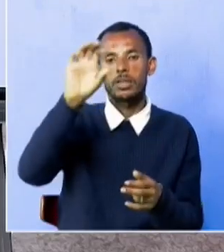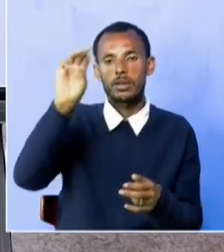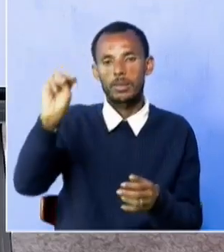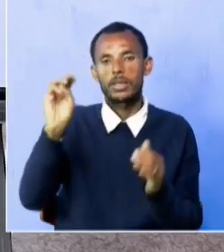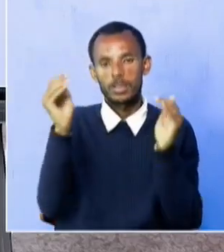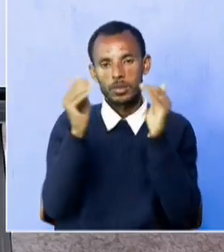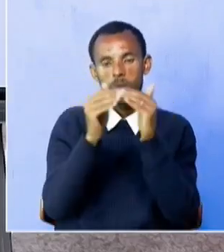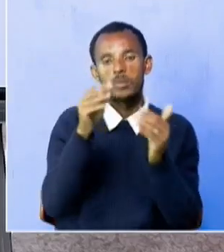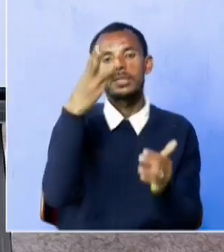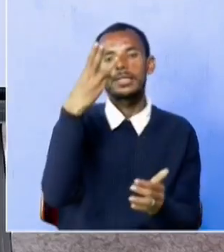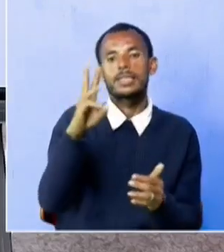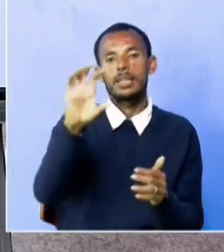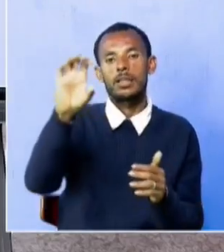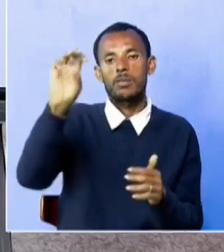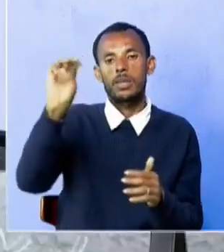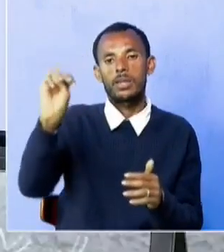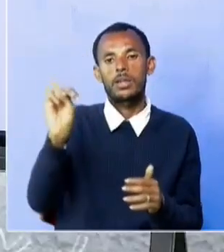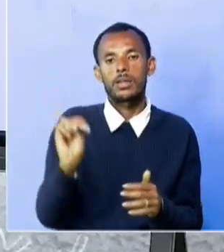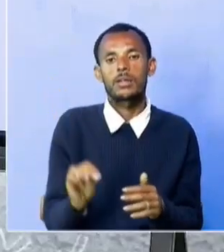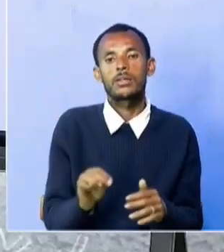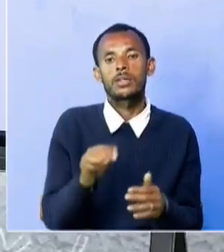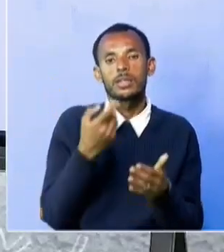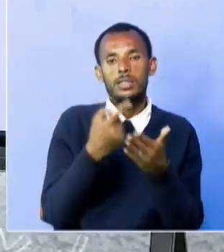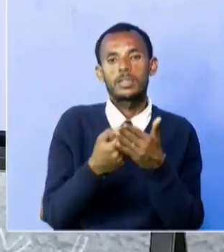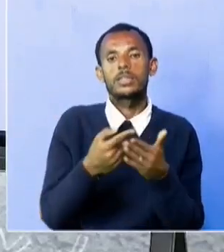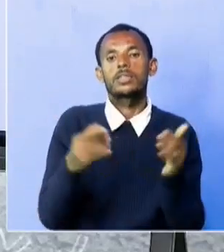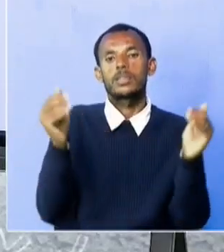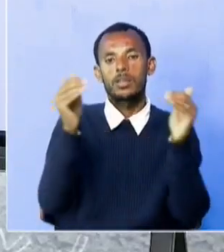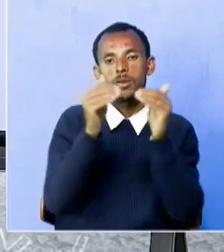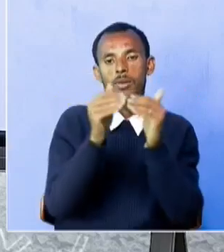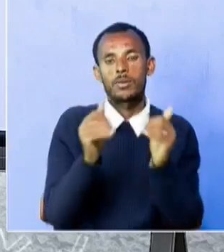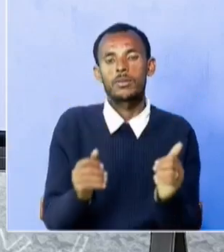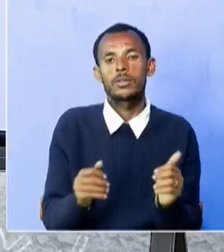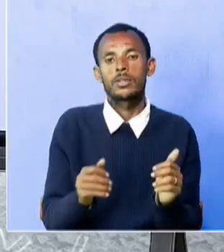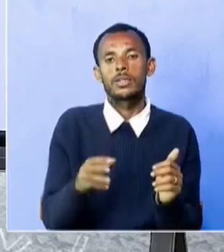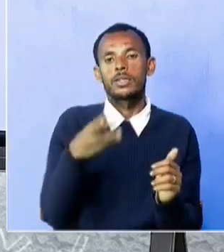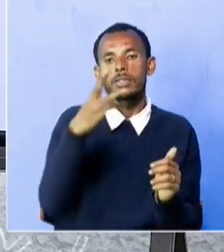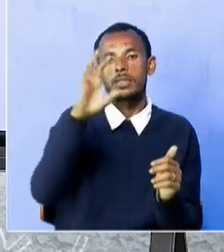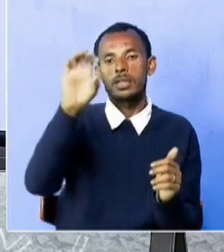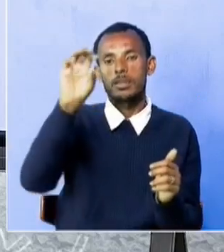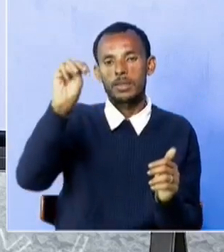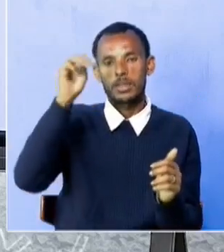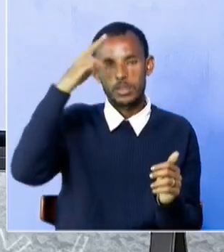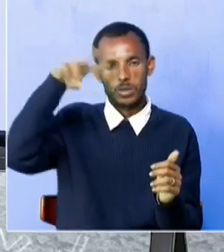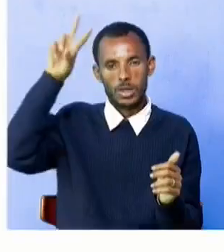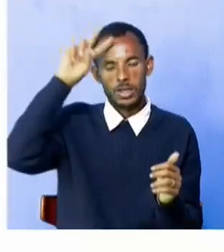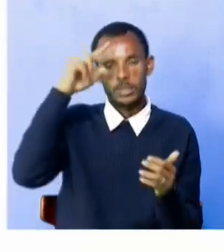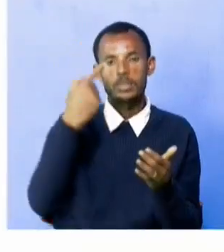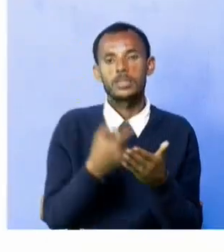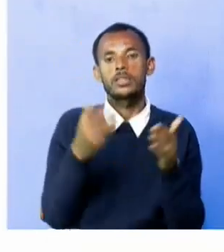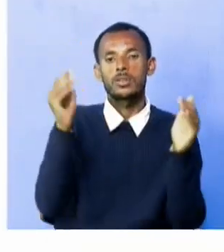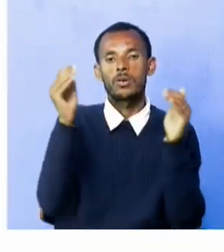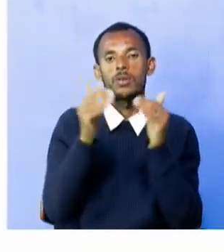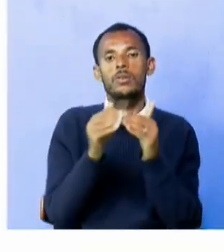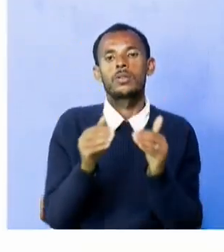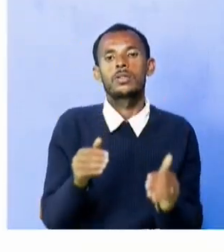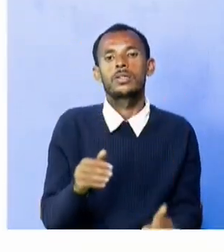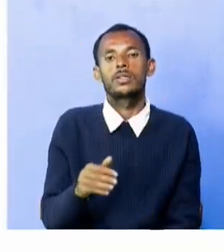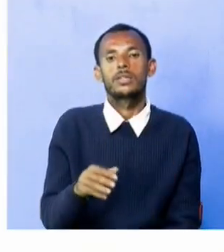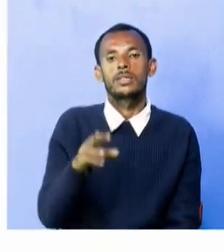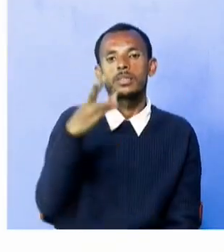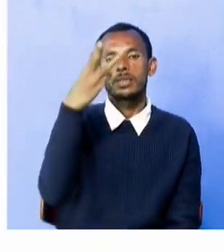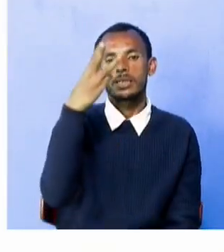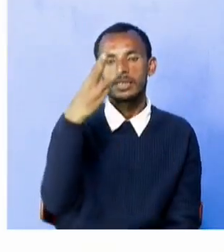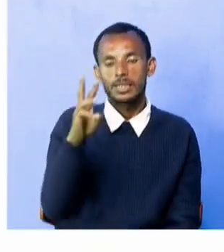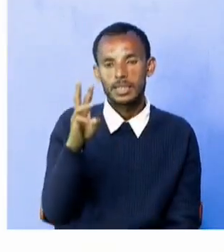is 16 centimeter. So this becomes 16 centimeter square. So this becomes 16